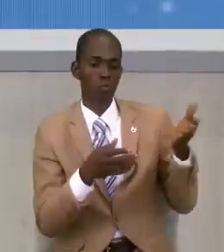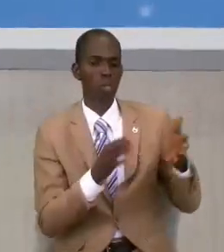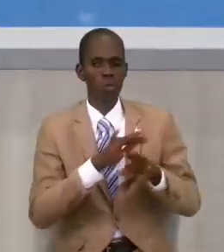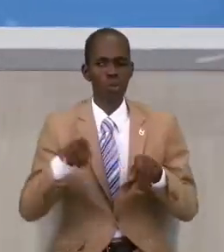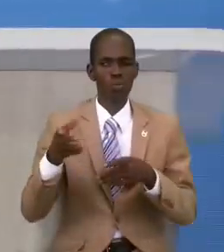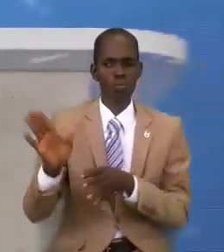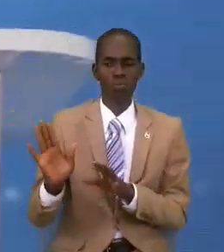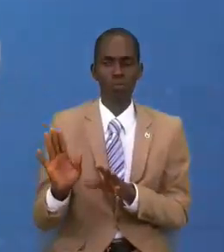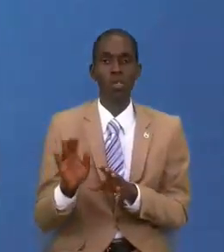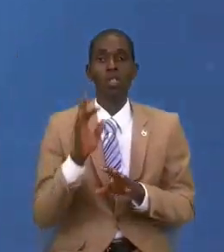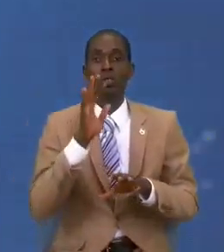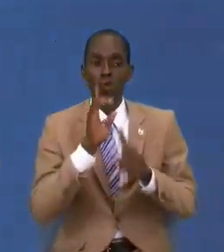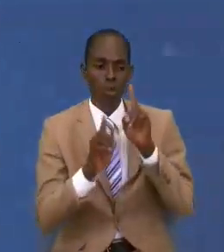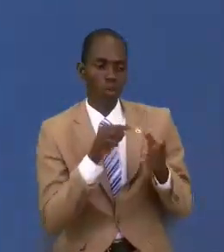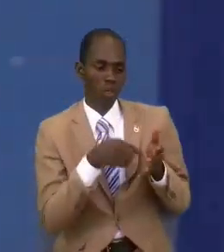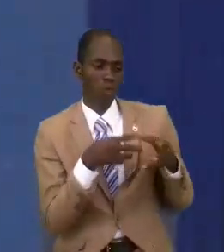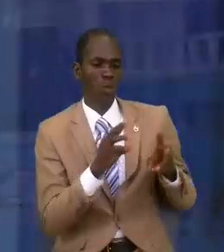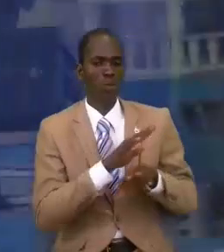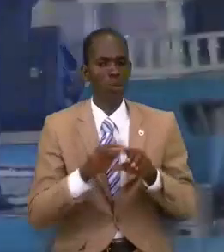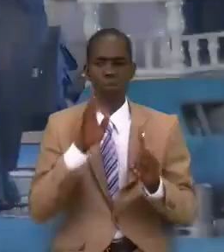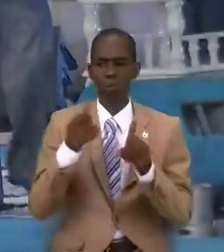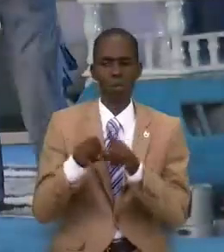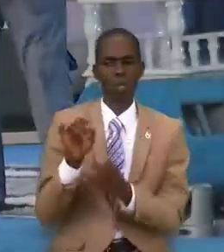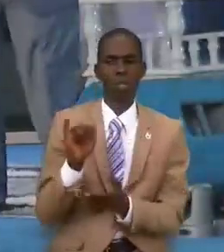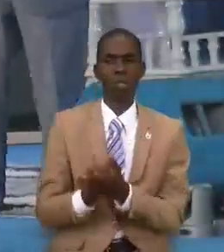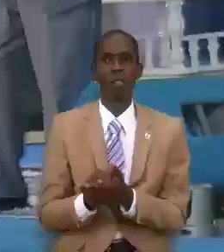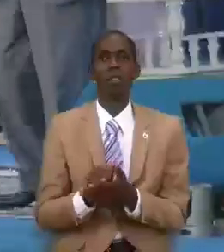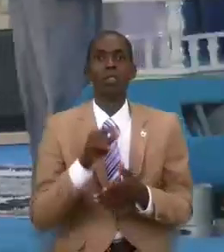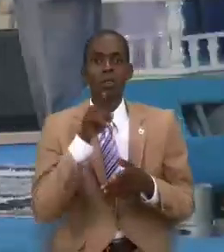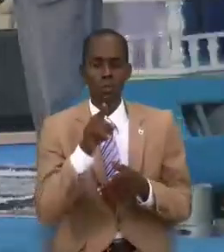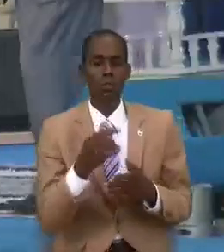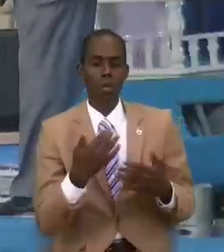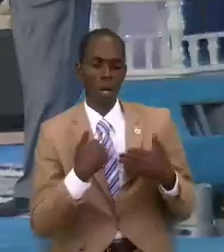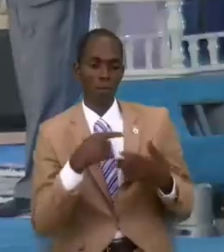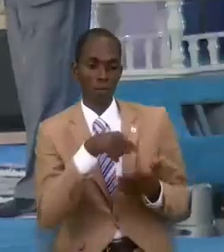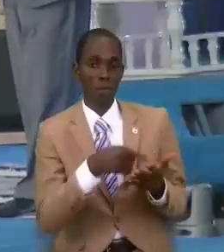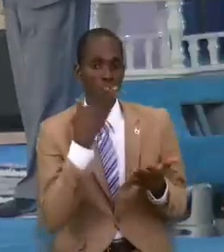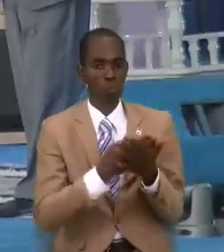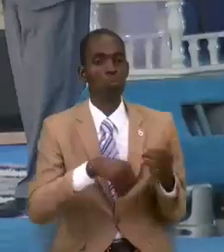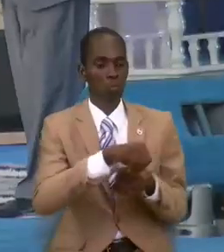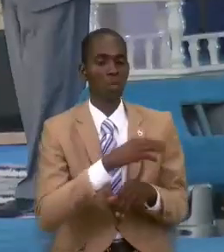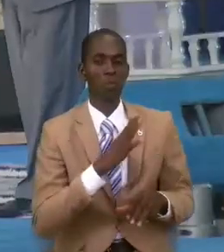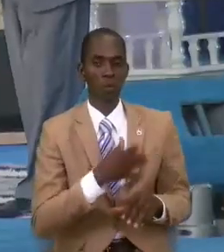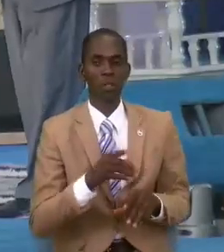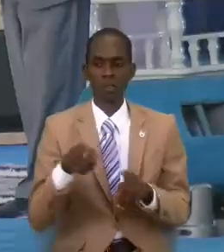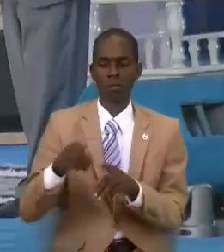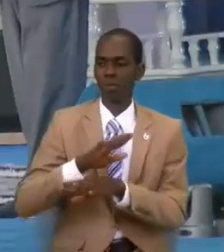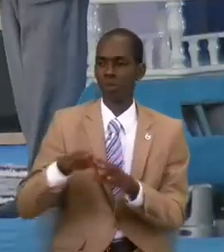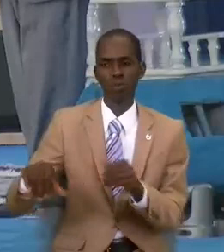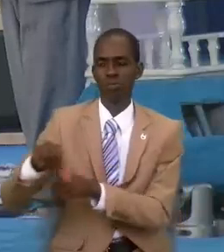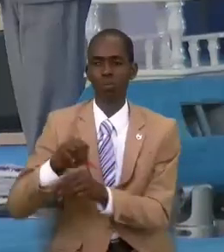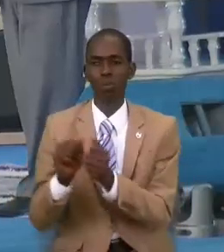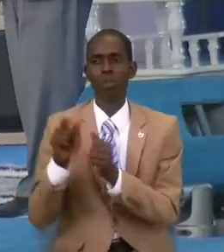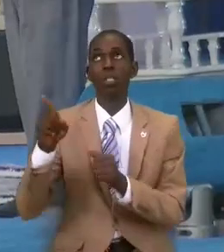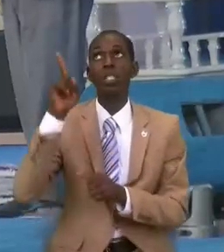association, don't have that association. He's the one that counsels us. Why don't we just leave the verse in the Bible, and we don't bring